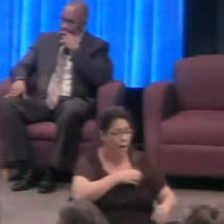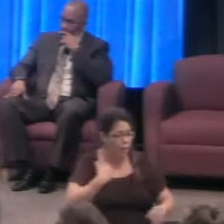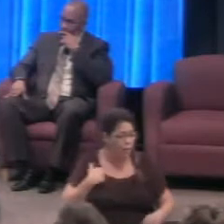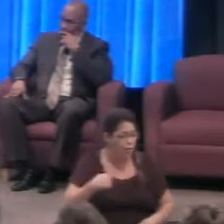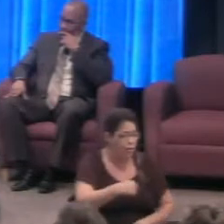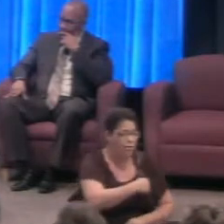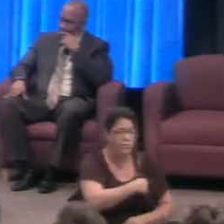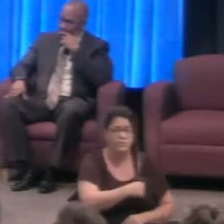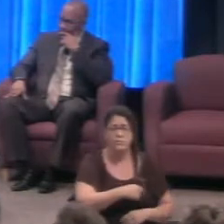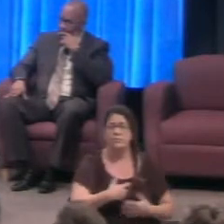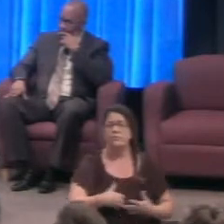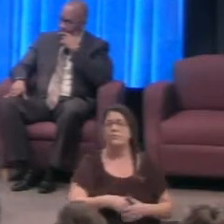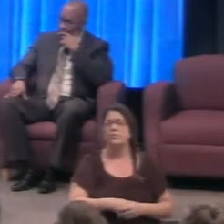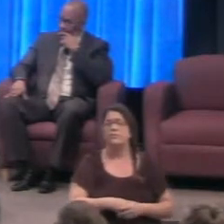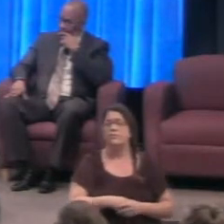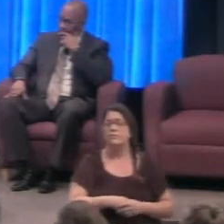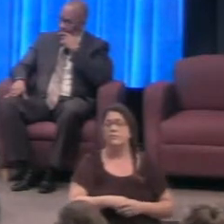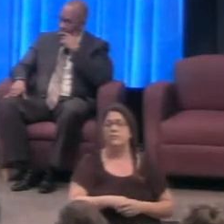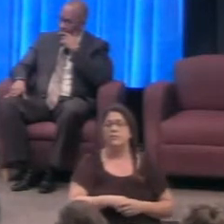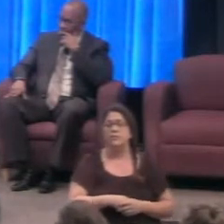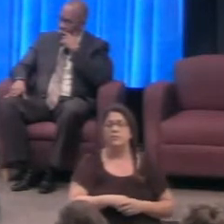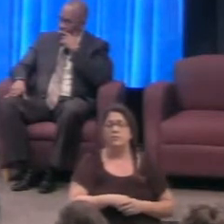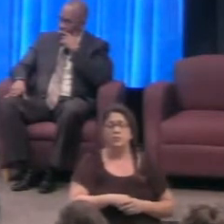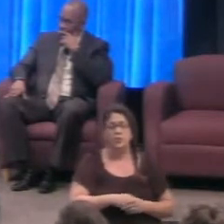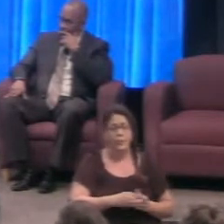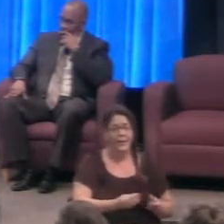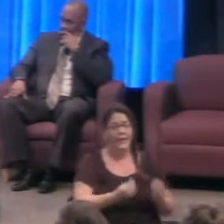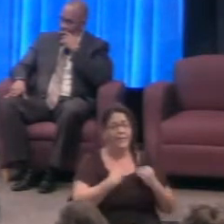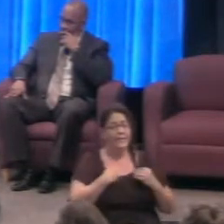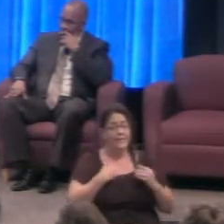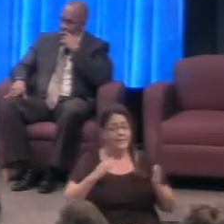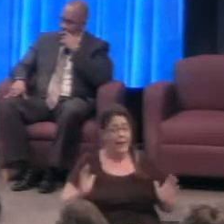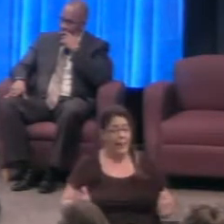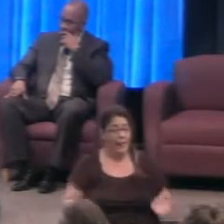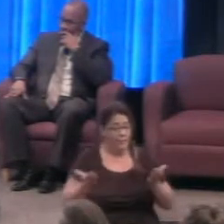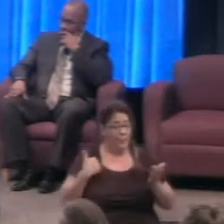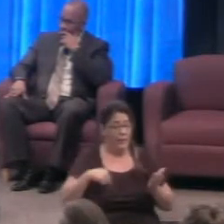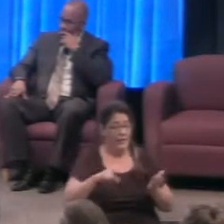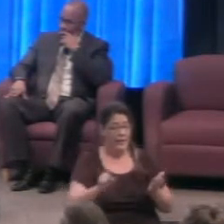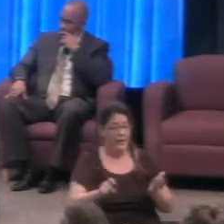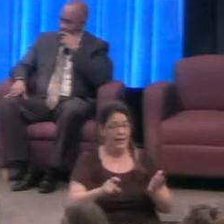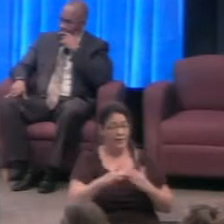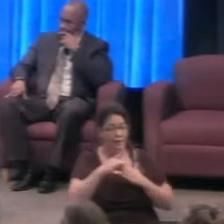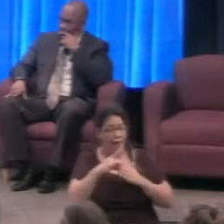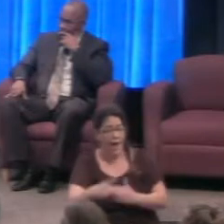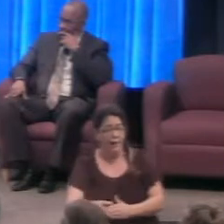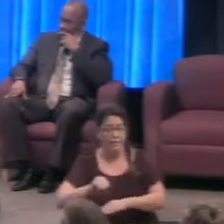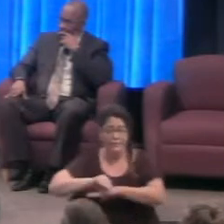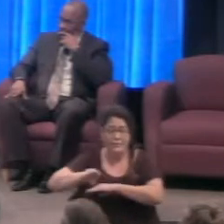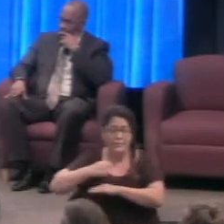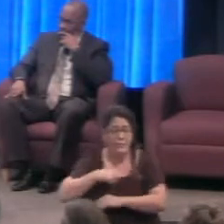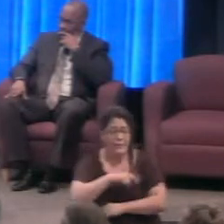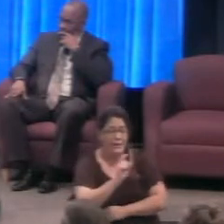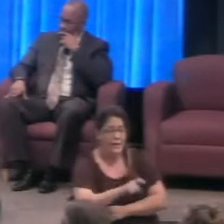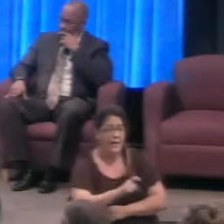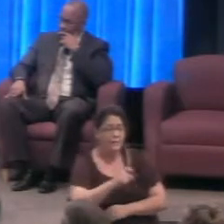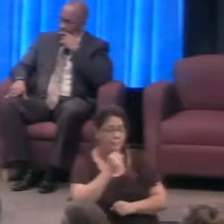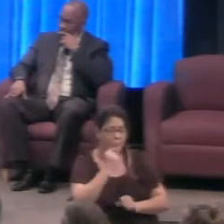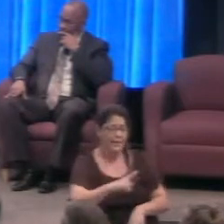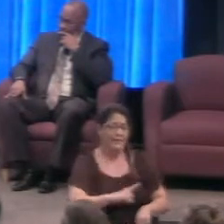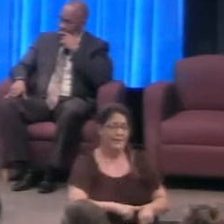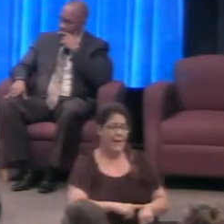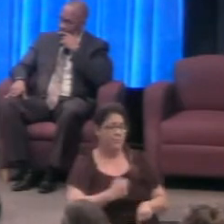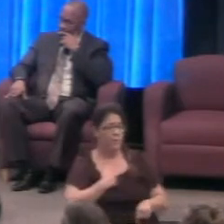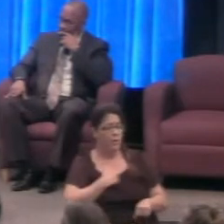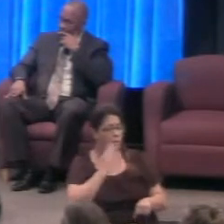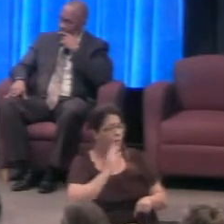have given us the lift that we needed, the guidance that we needed, time after time after time. We knew that we could count